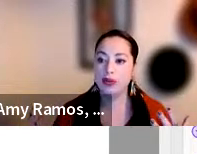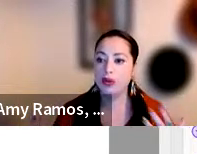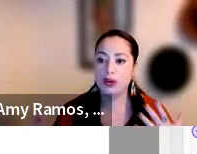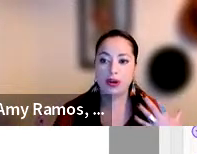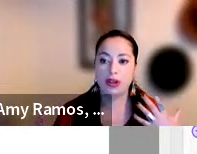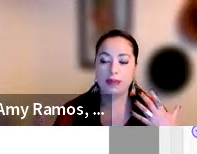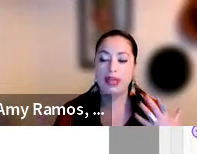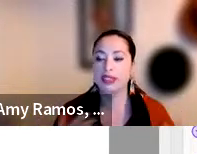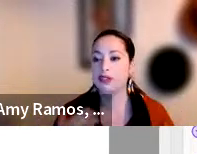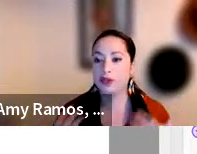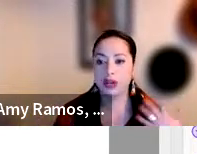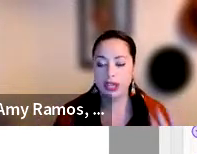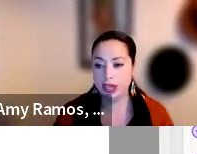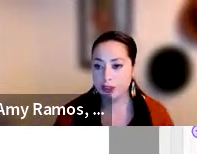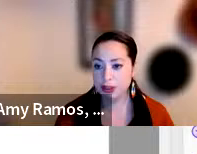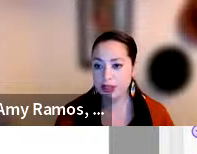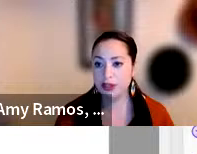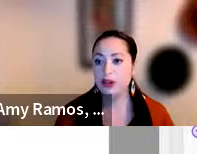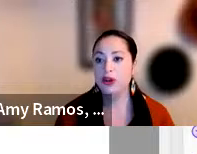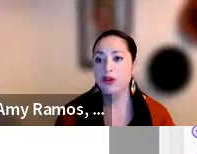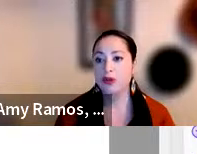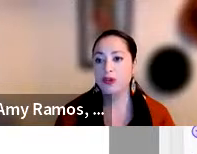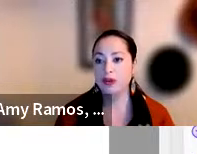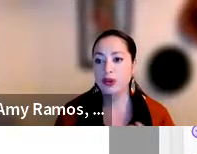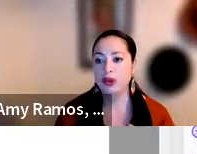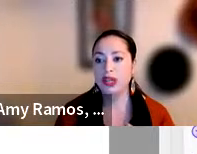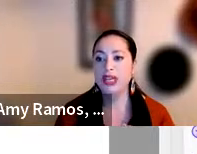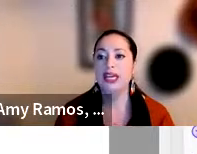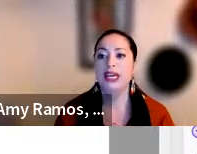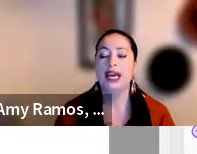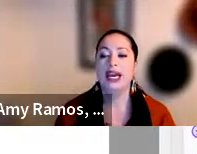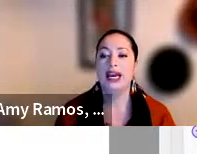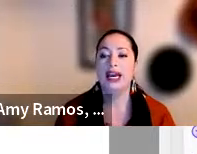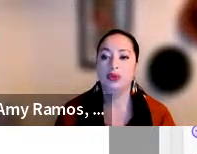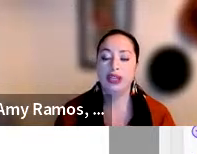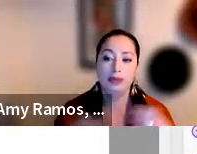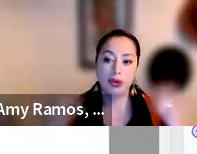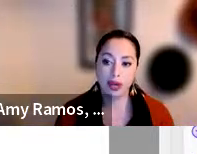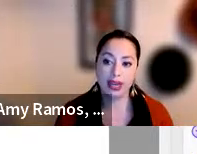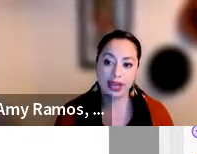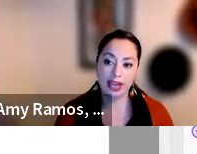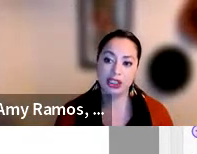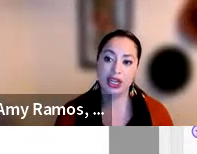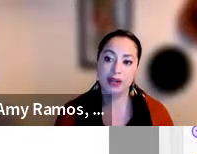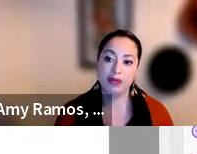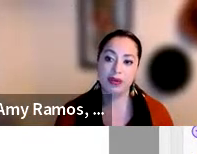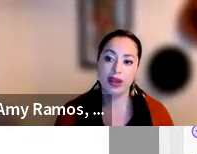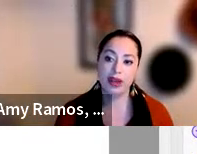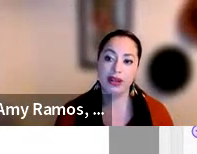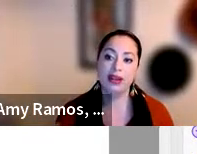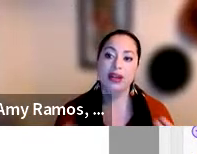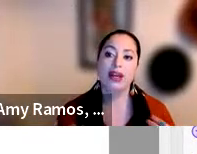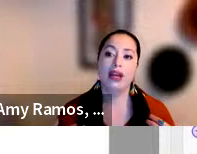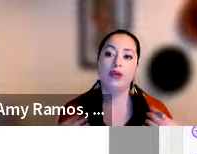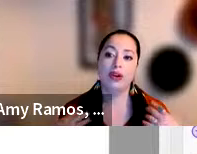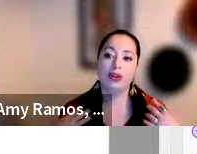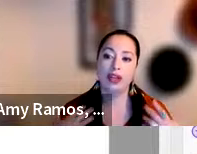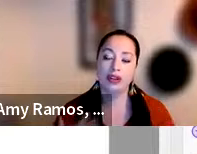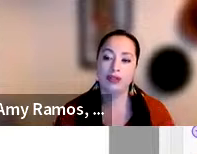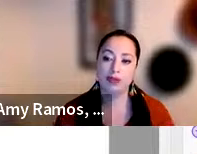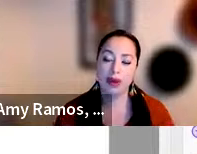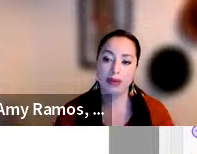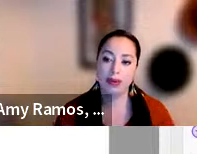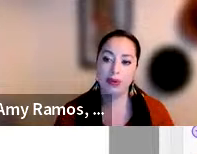that you have, or like places for engagement for the community? And we can create an action item for that.